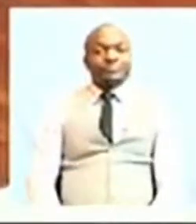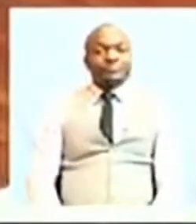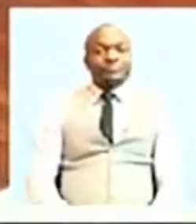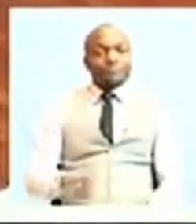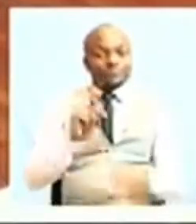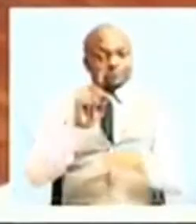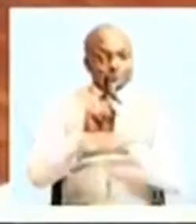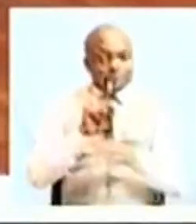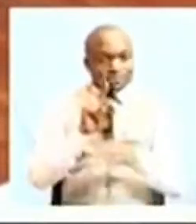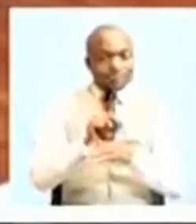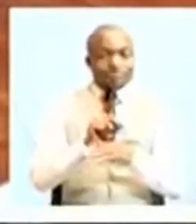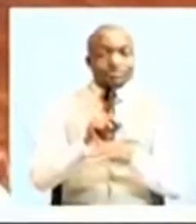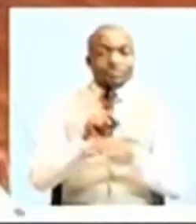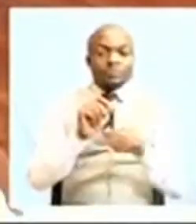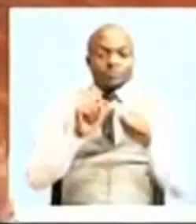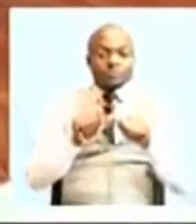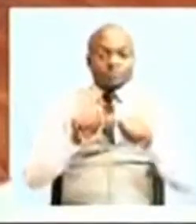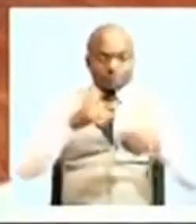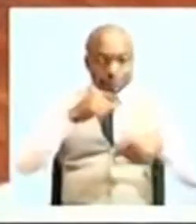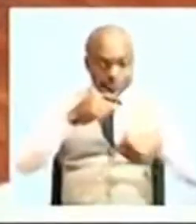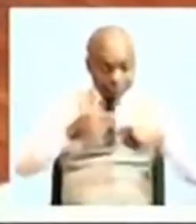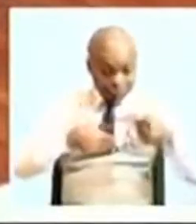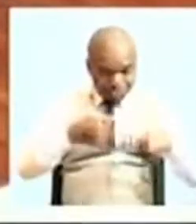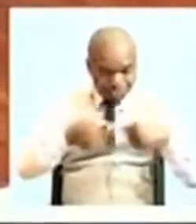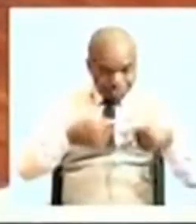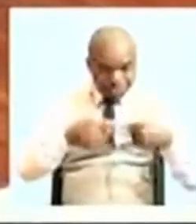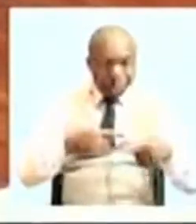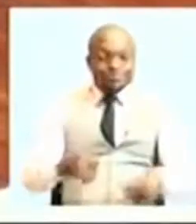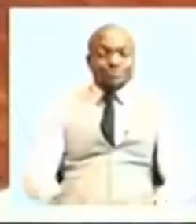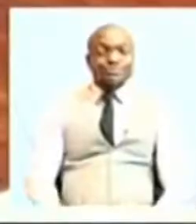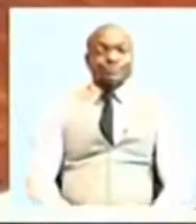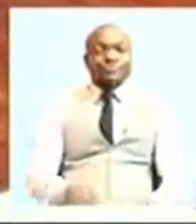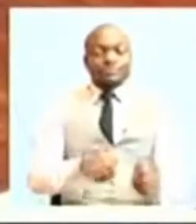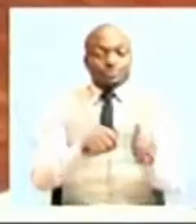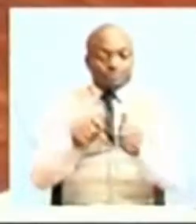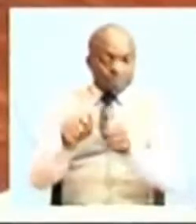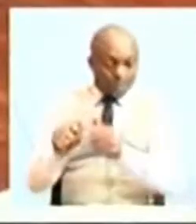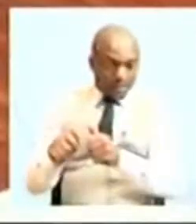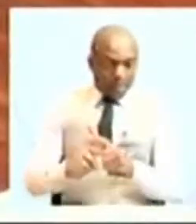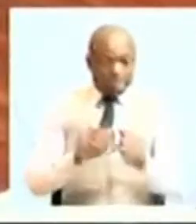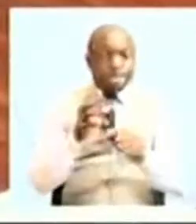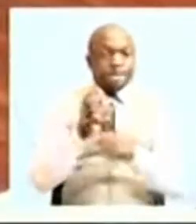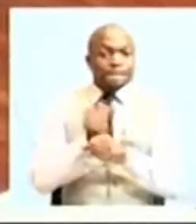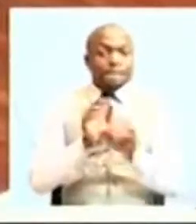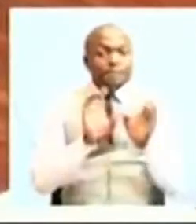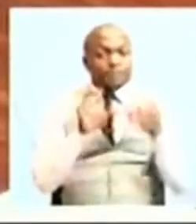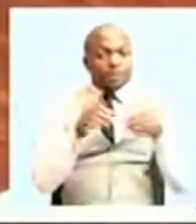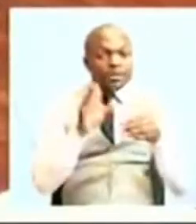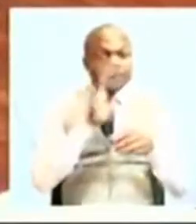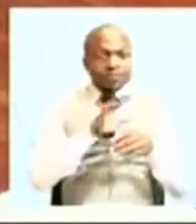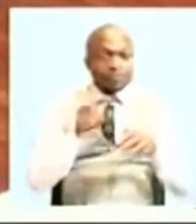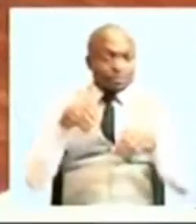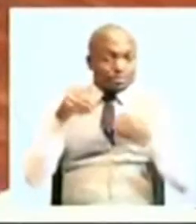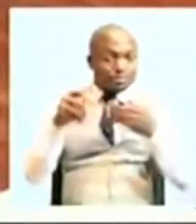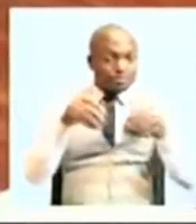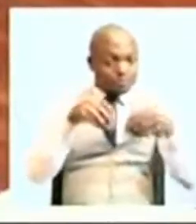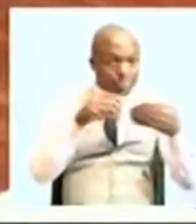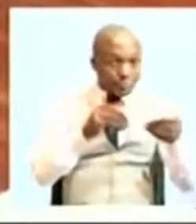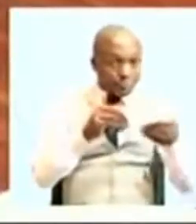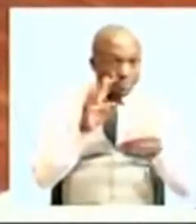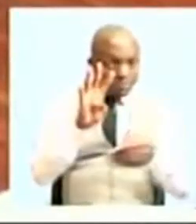projects that were still ongoing. Action taken. The Council has spent amounts